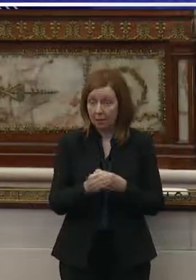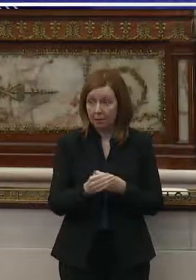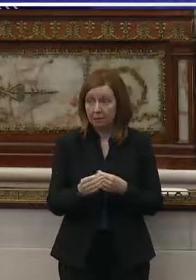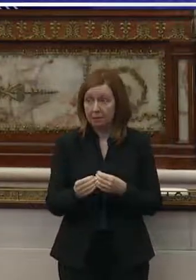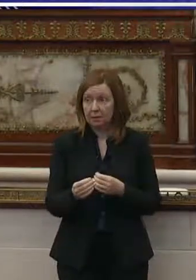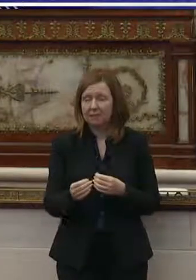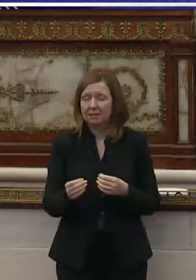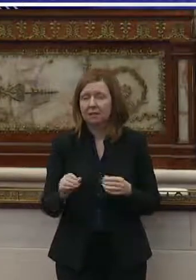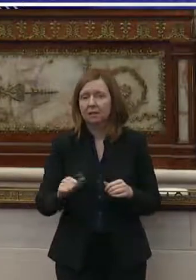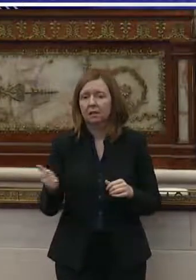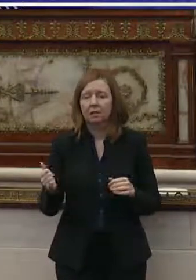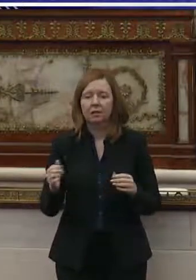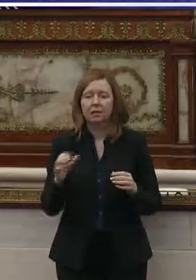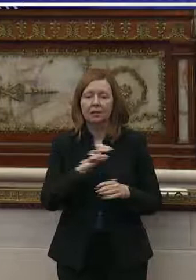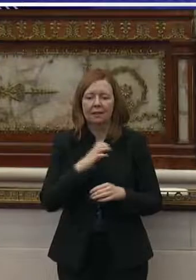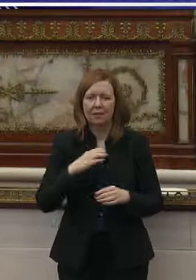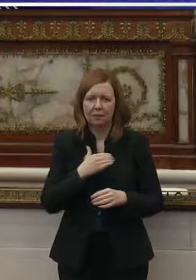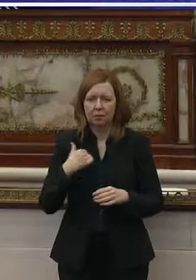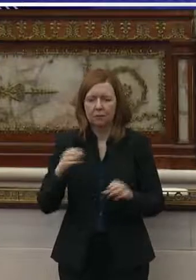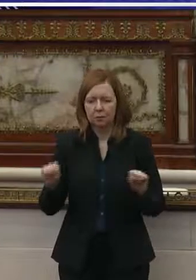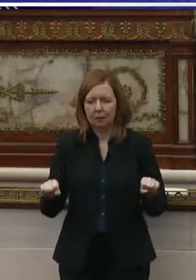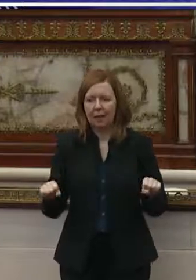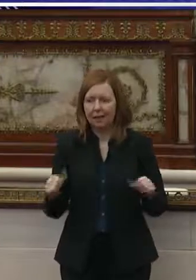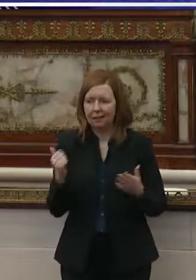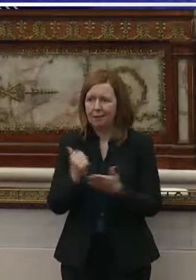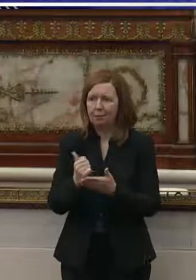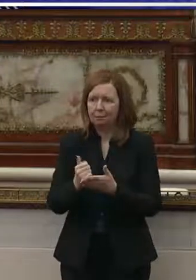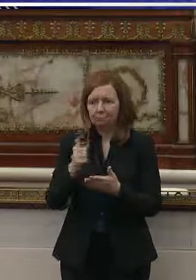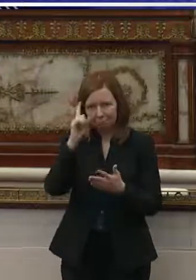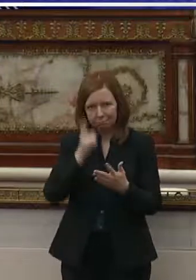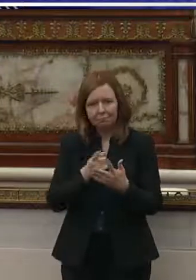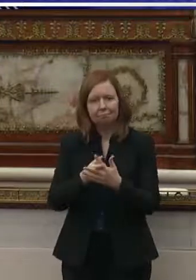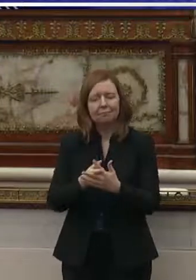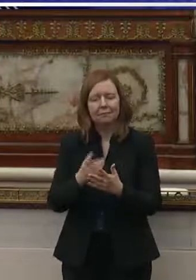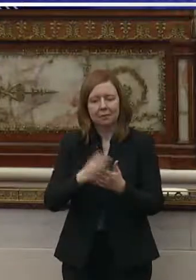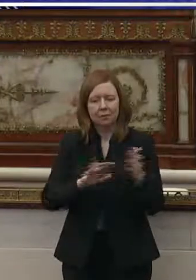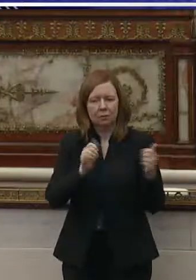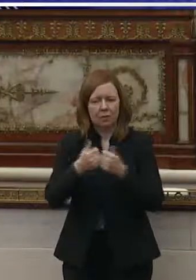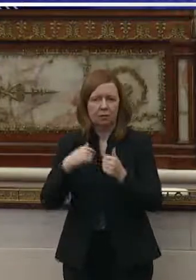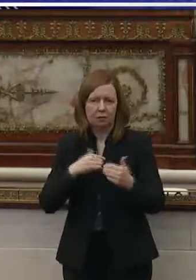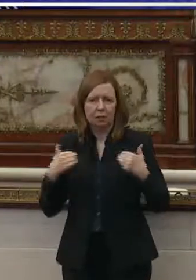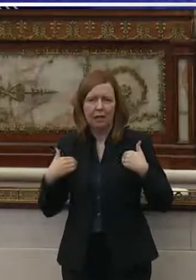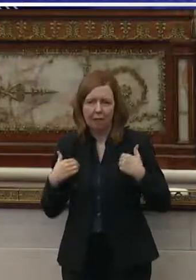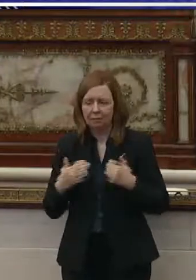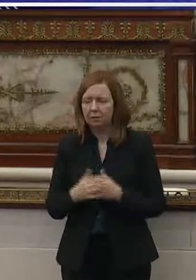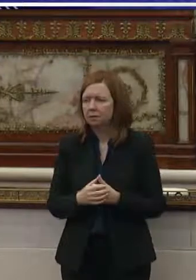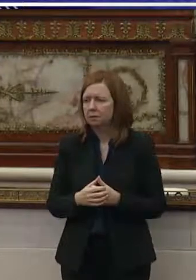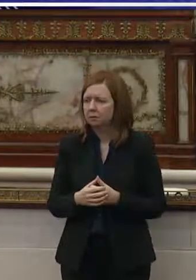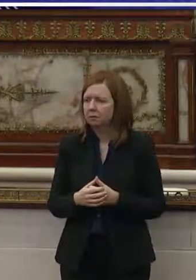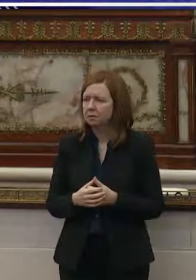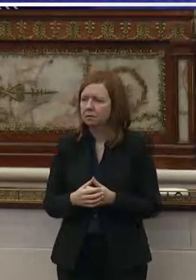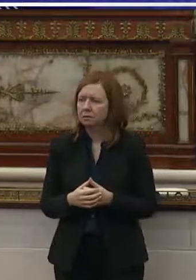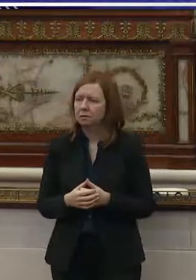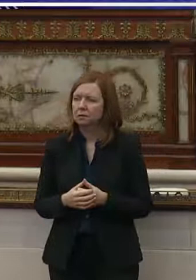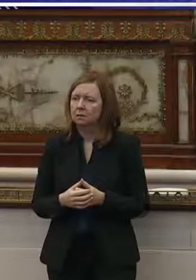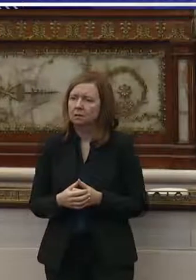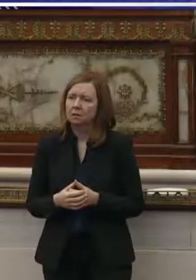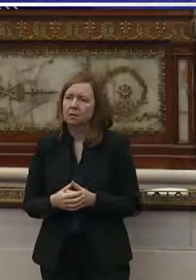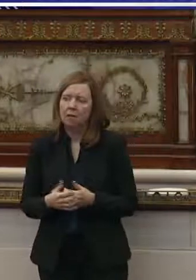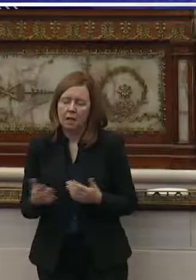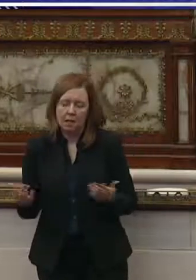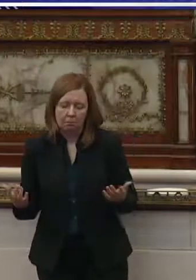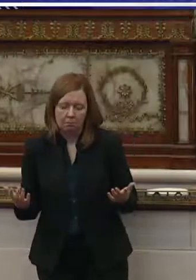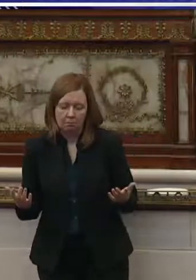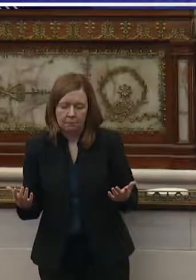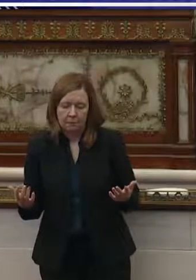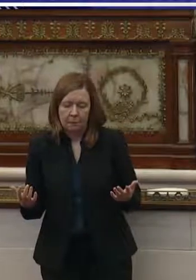council members, so we can break through some of those challenges that we have. And that's